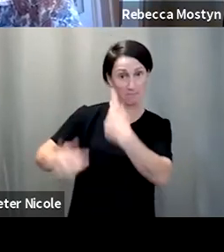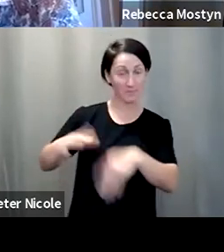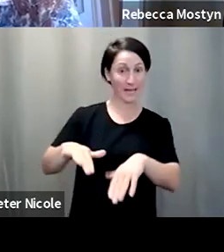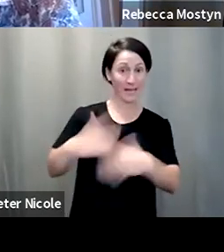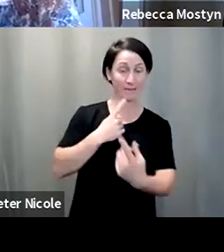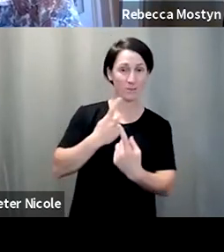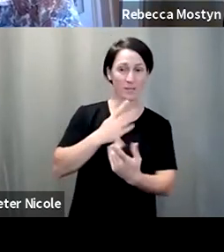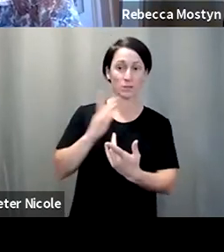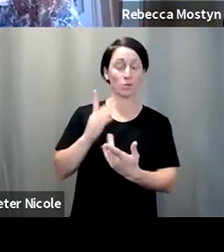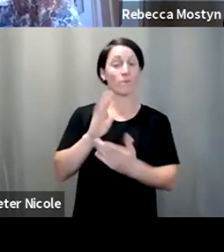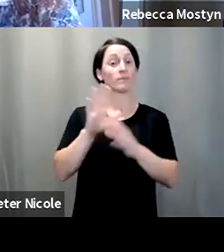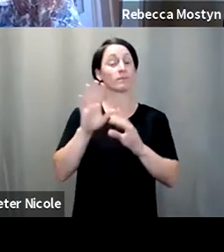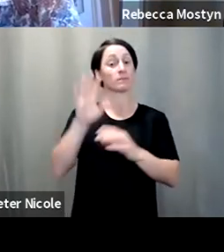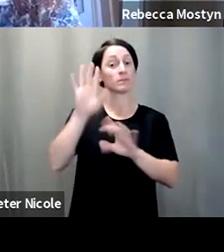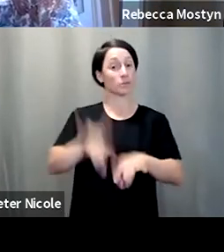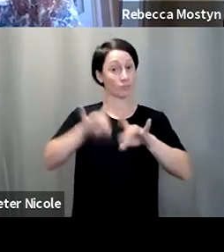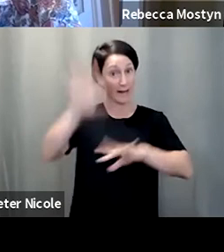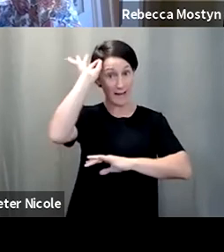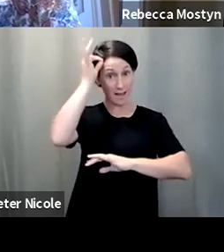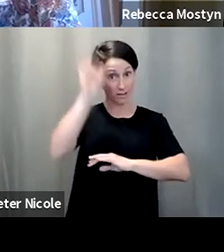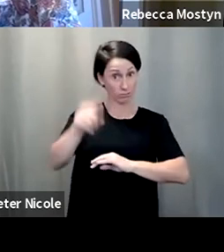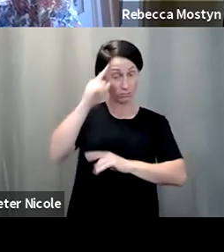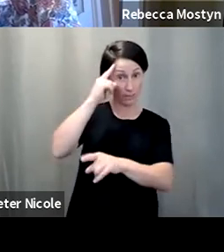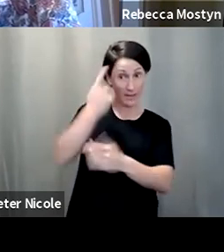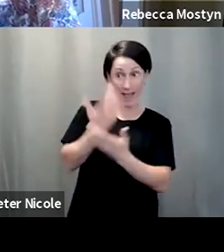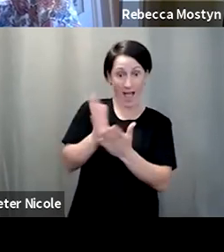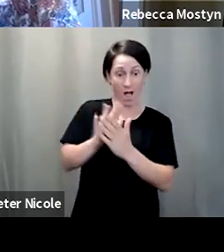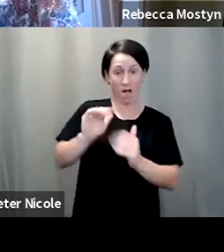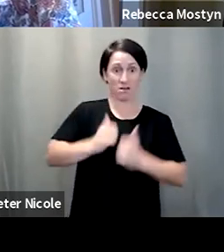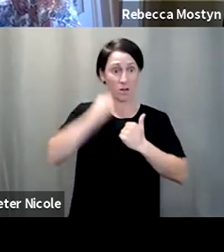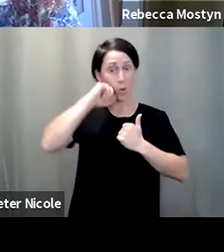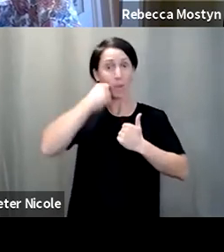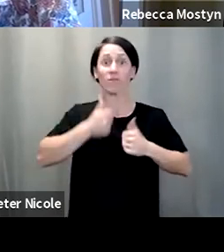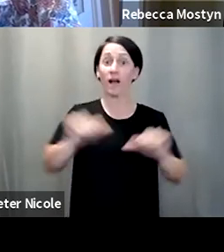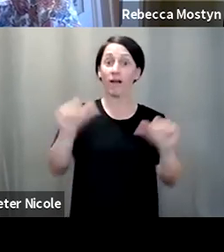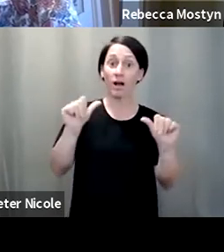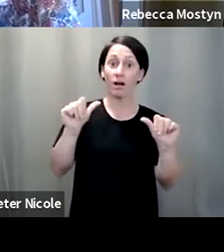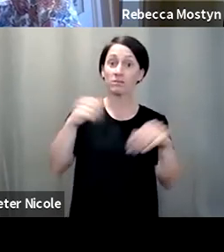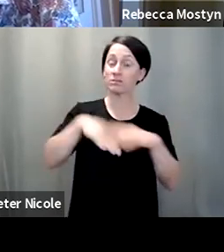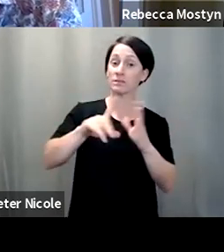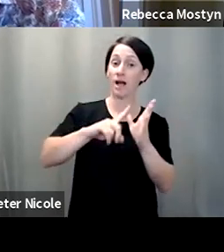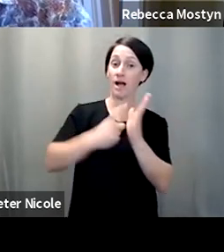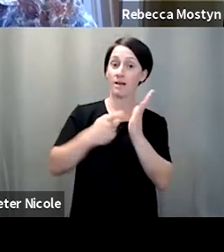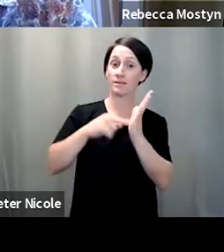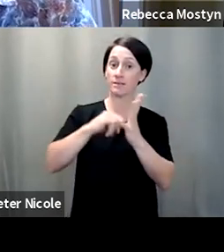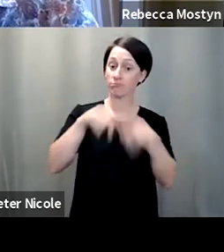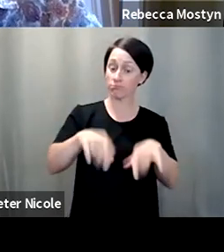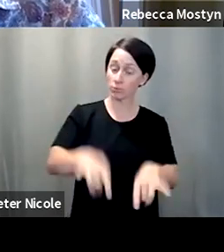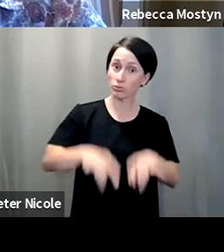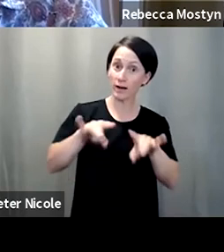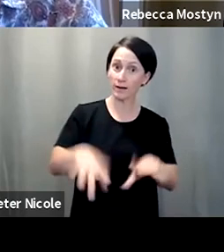how the Australia Council's thinking about sector recovery, and what is the role of your